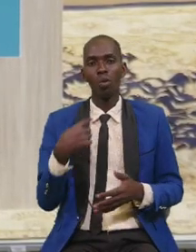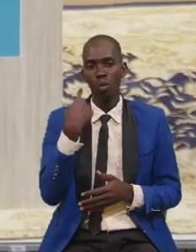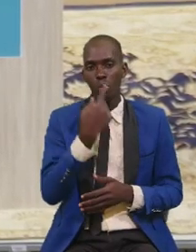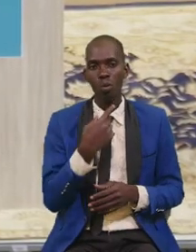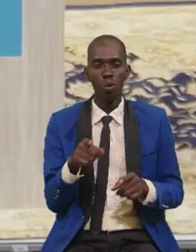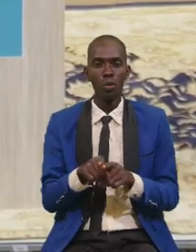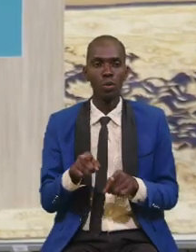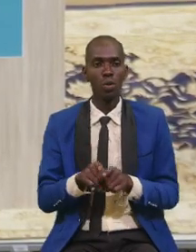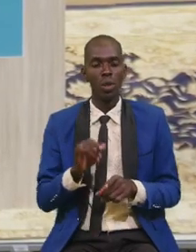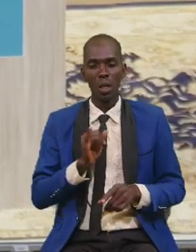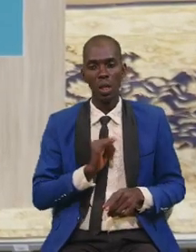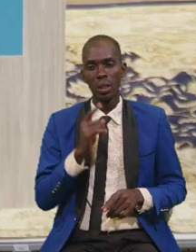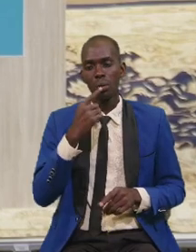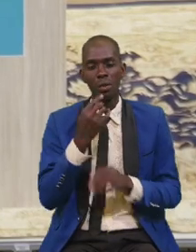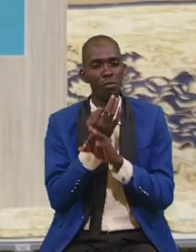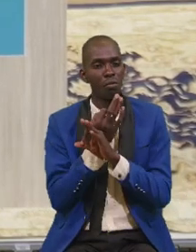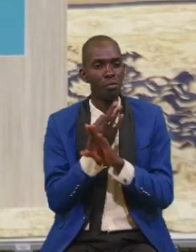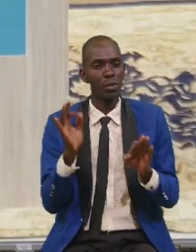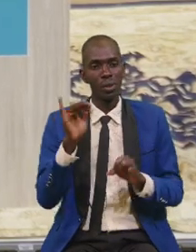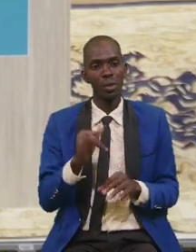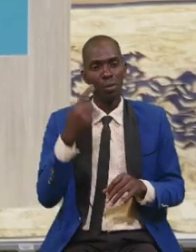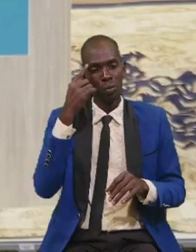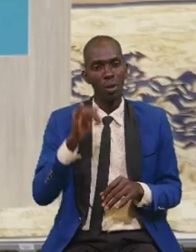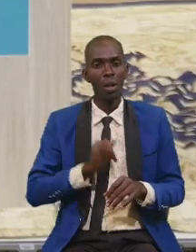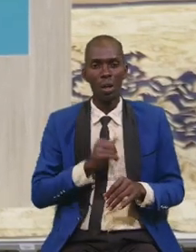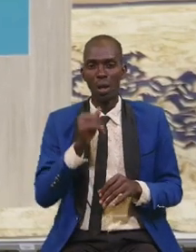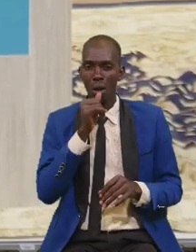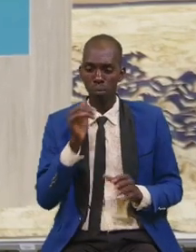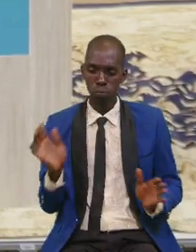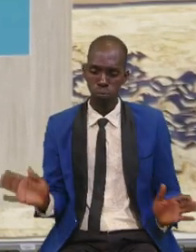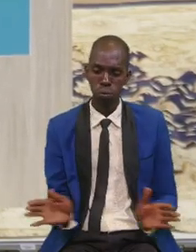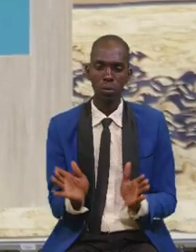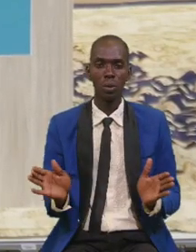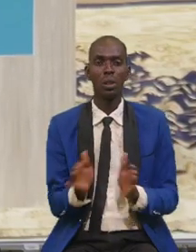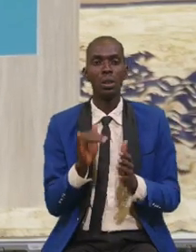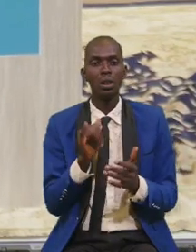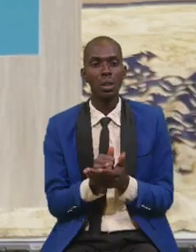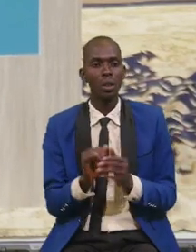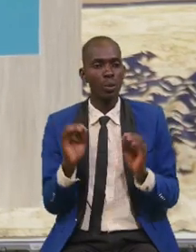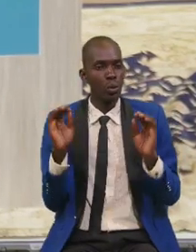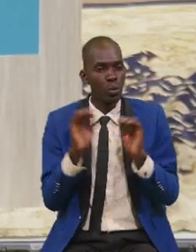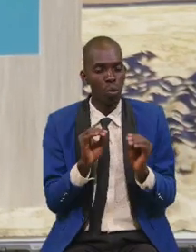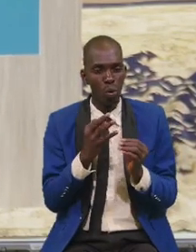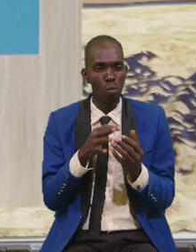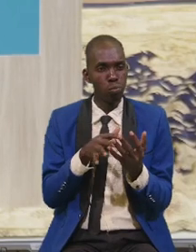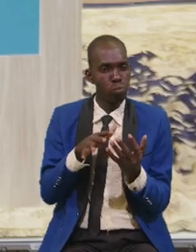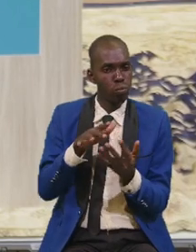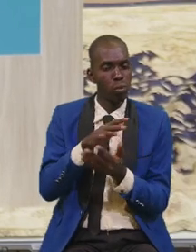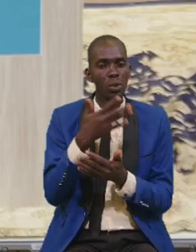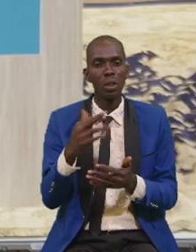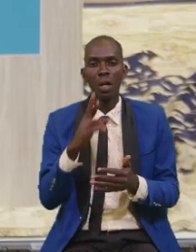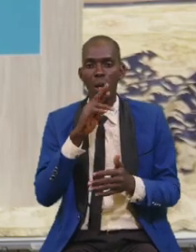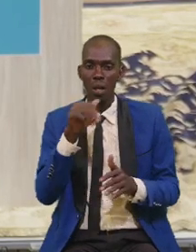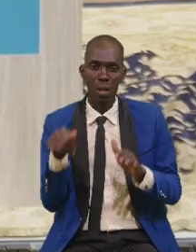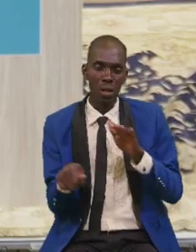speak freely, for I am persuaded that none of these things are hidden from